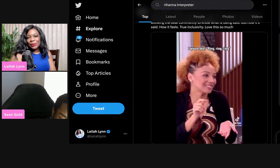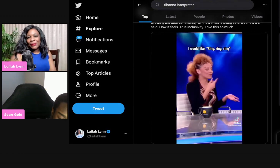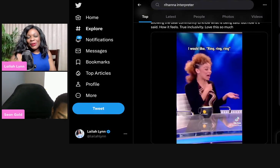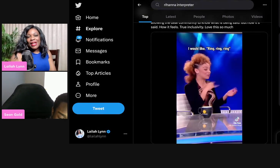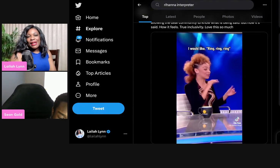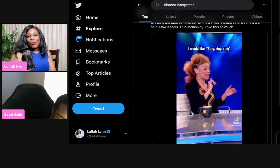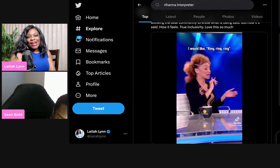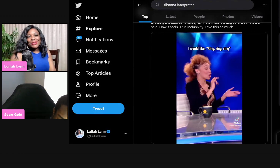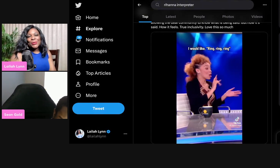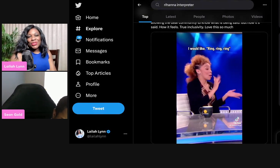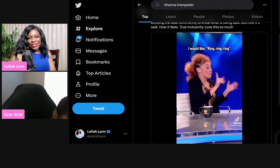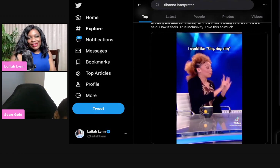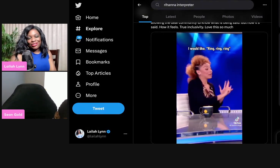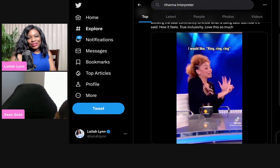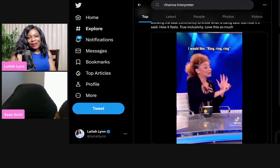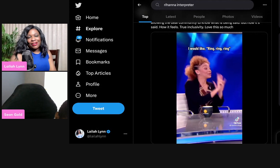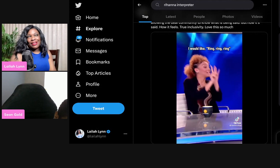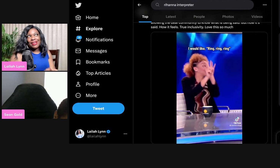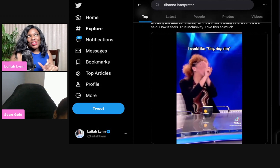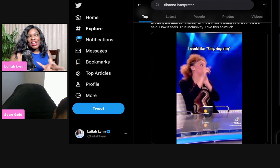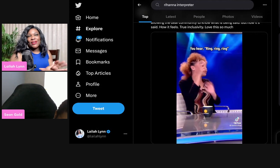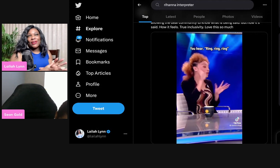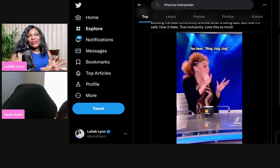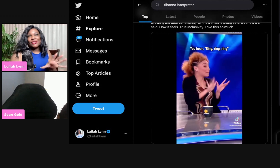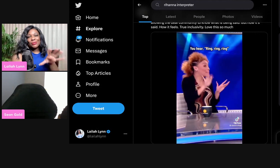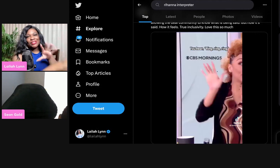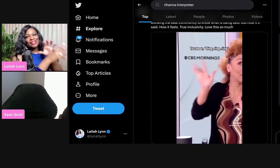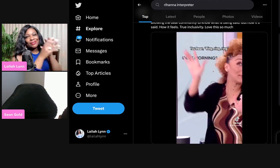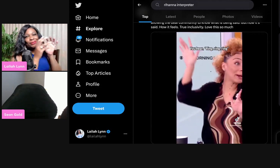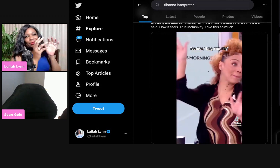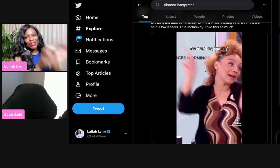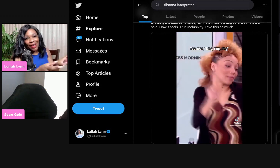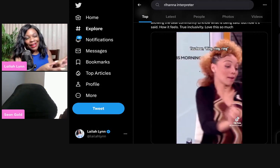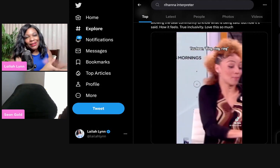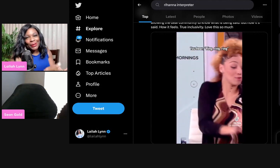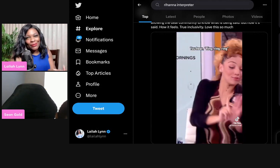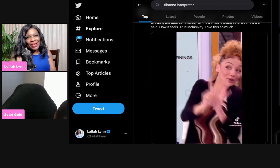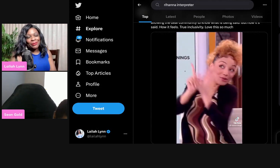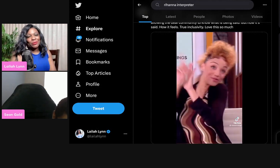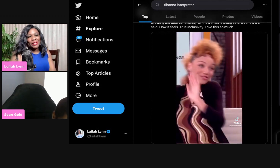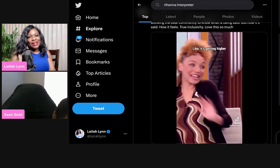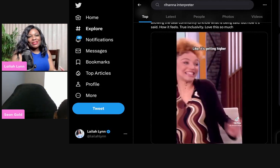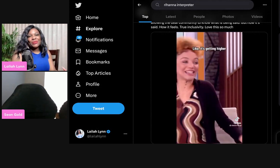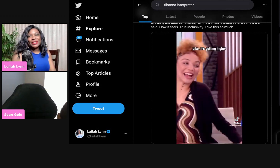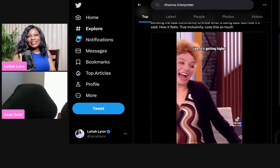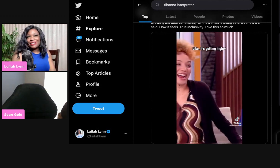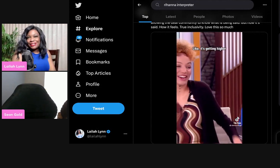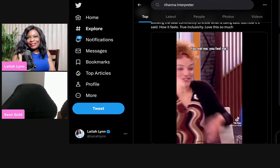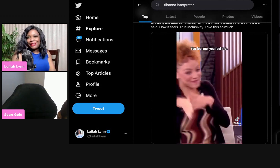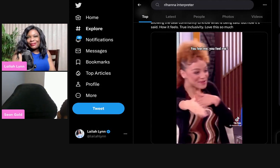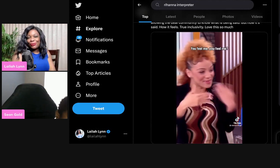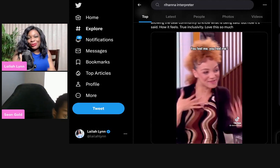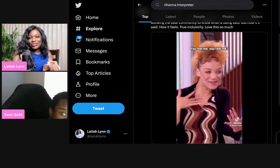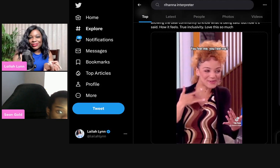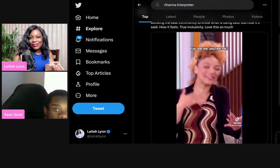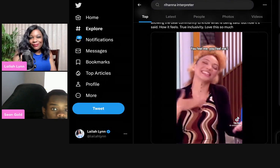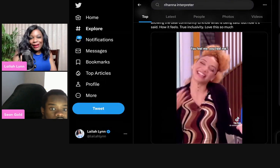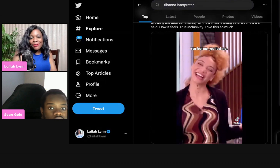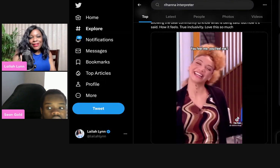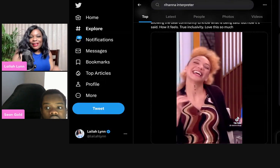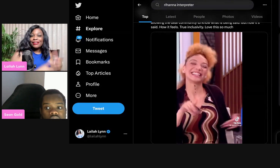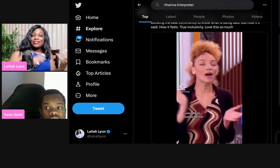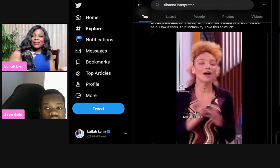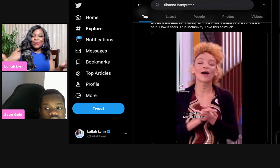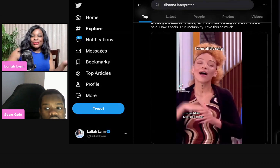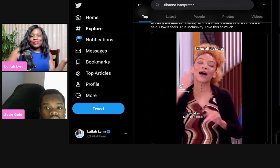Super Bowl. Why do you think, Sean, that her interpretation for Rihanna went viral, but not the one she did for Sheryl Lee